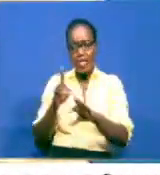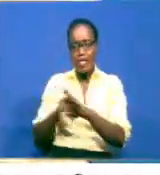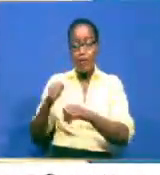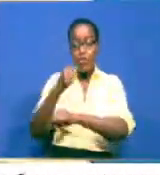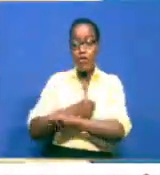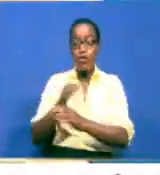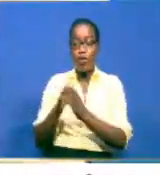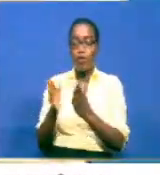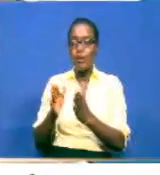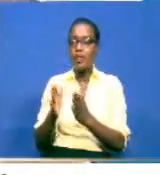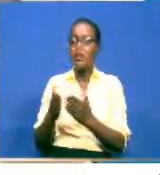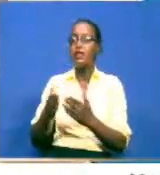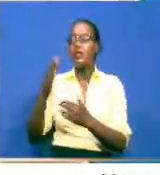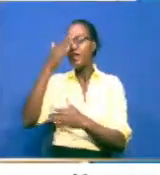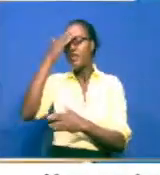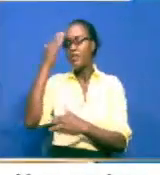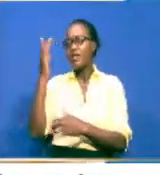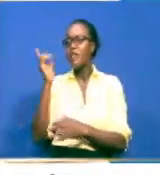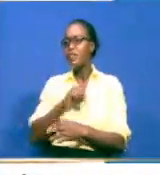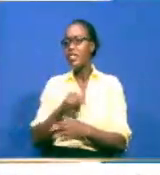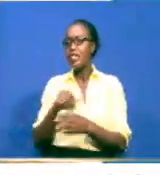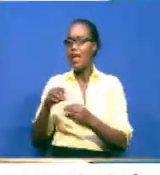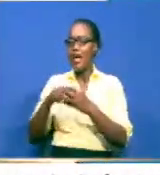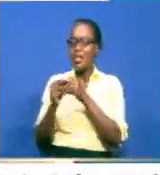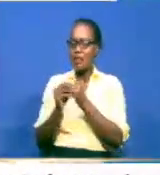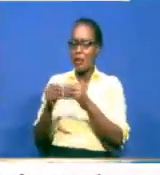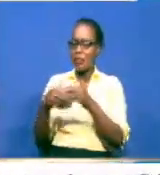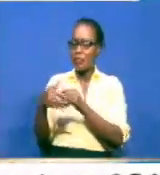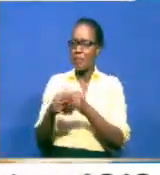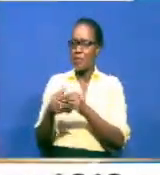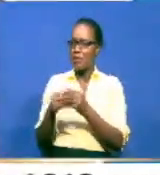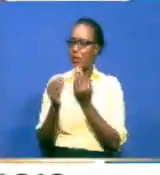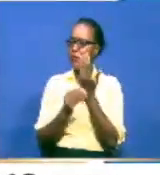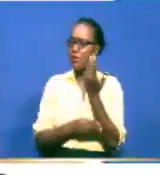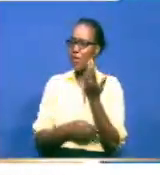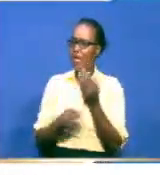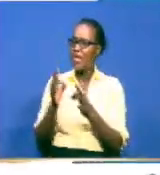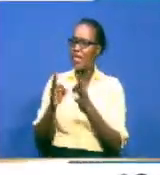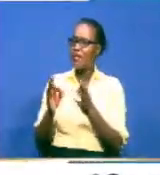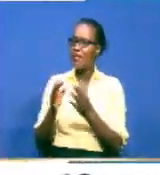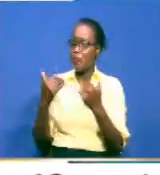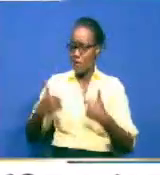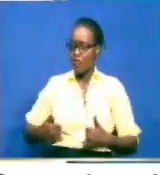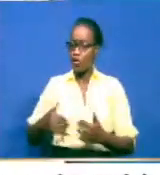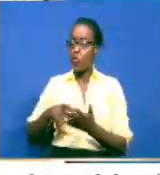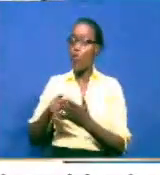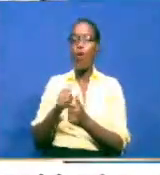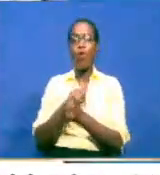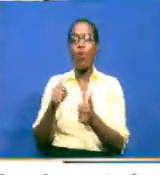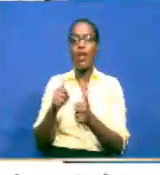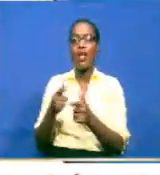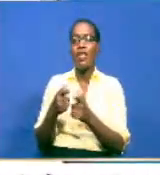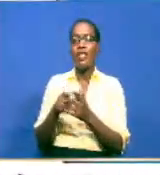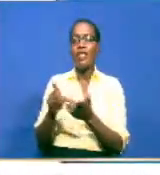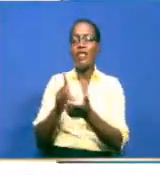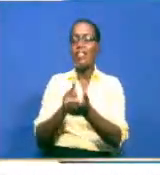going to retrogress and the muscles will be in disuse. So you'll find that if someone was even walking well, then the muscles will be in disuse and the